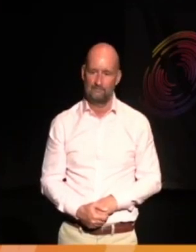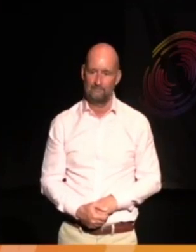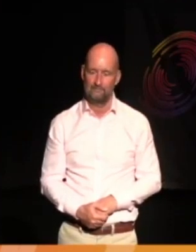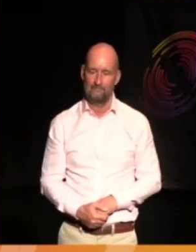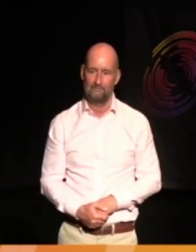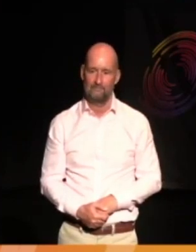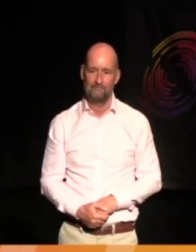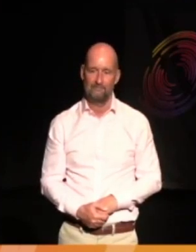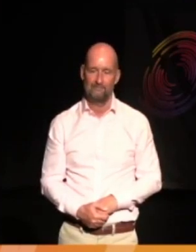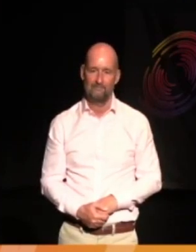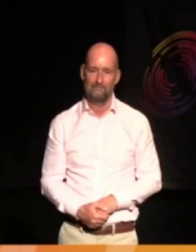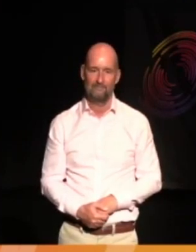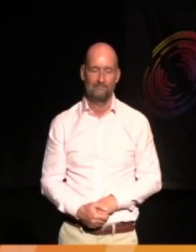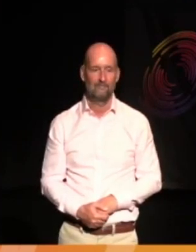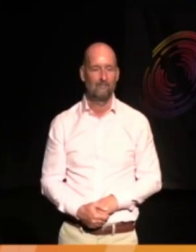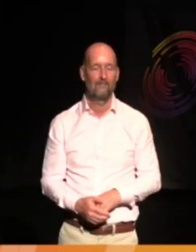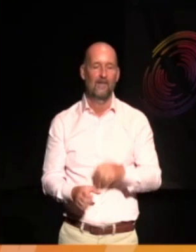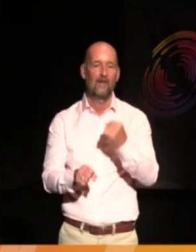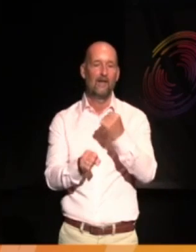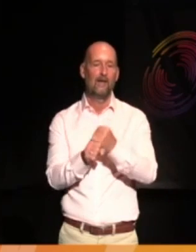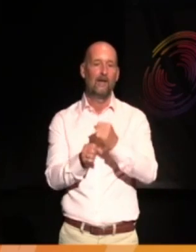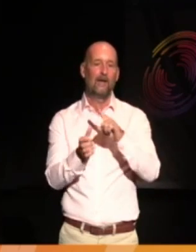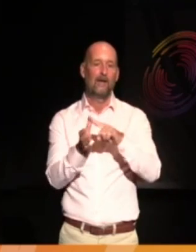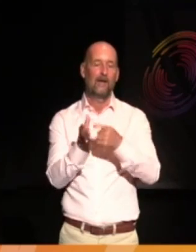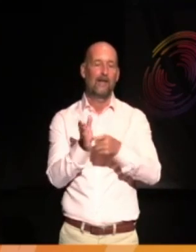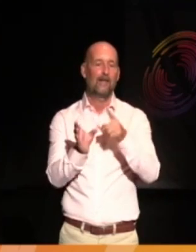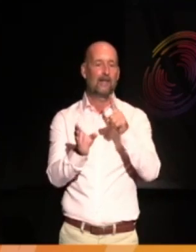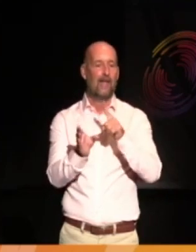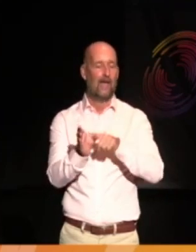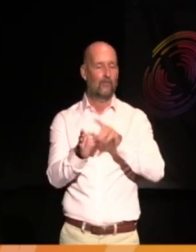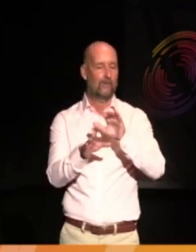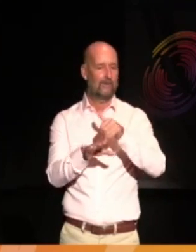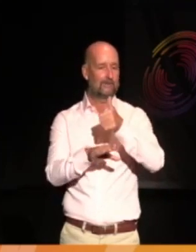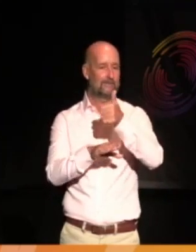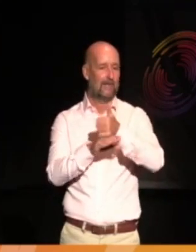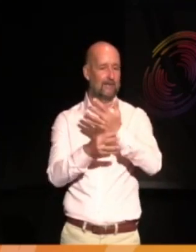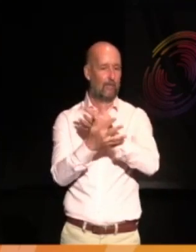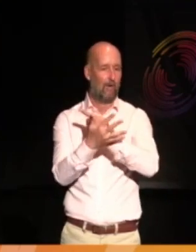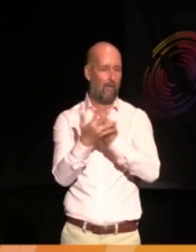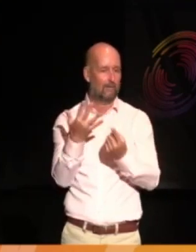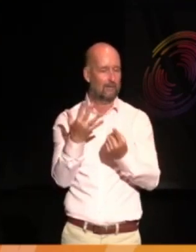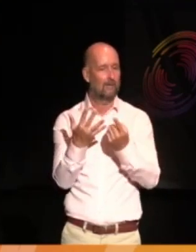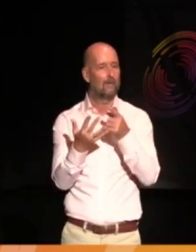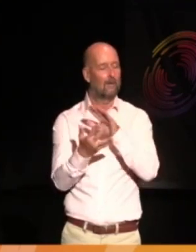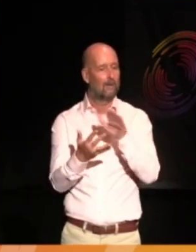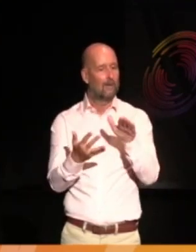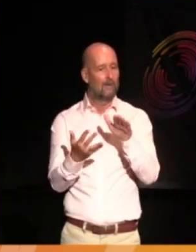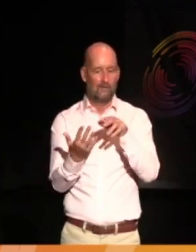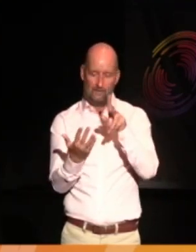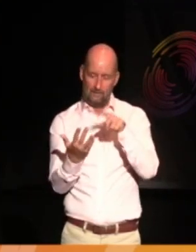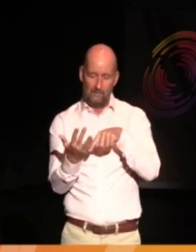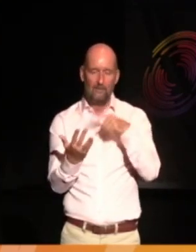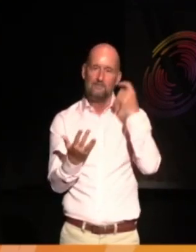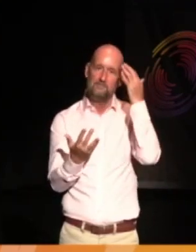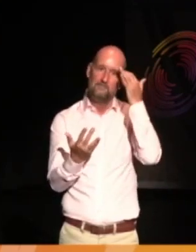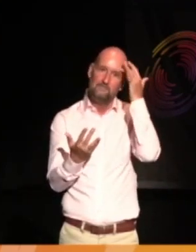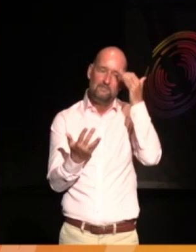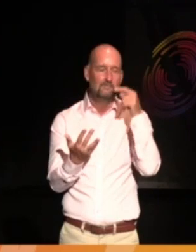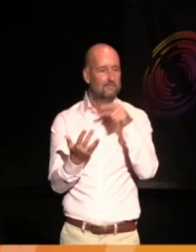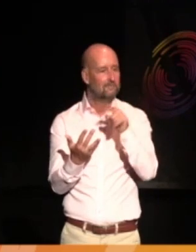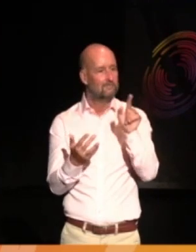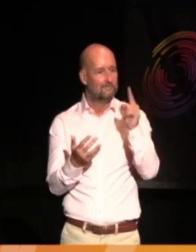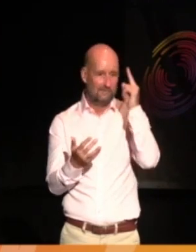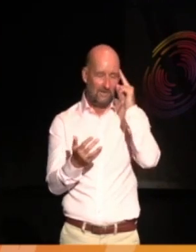So Gary has set up lots of rivulets that will go through the day and, keep picking them up and churning them over, if I've just